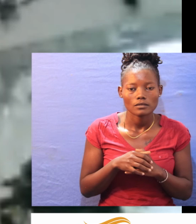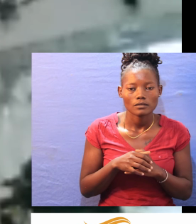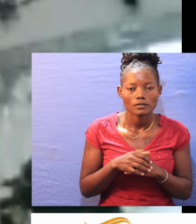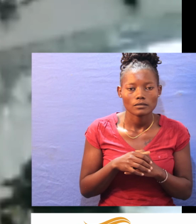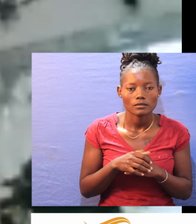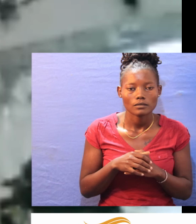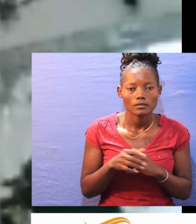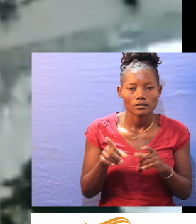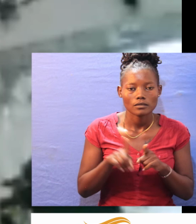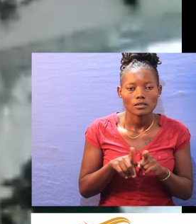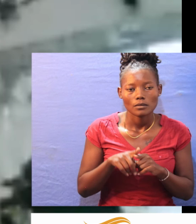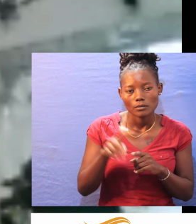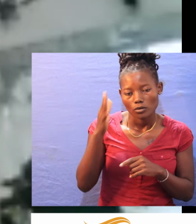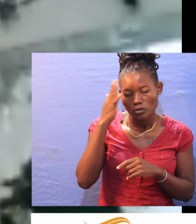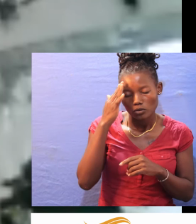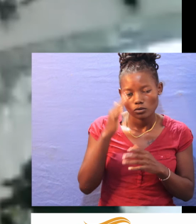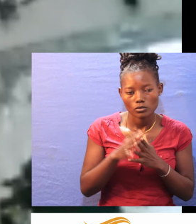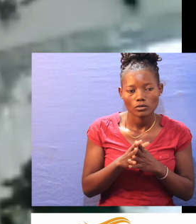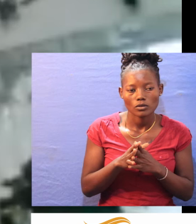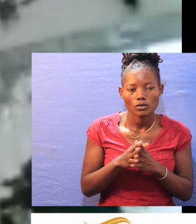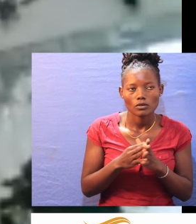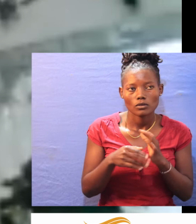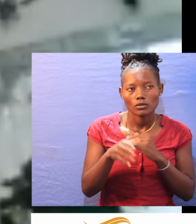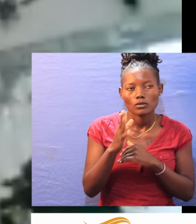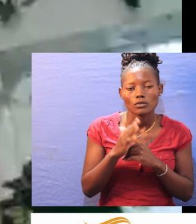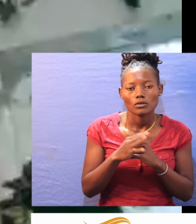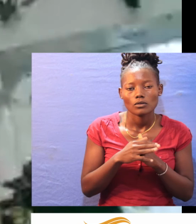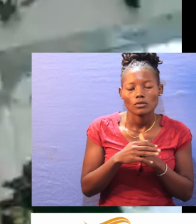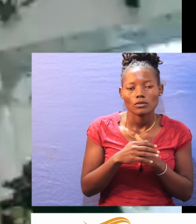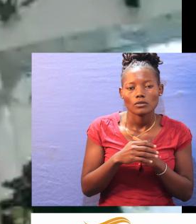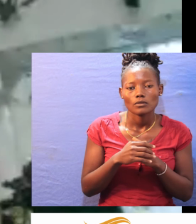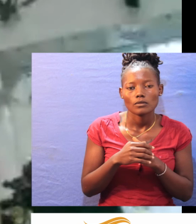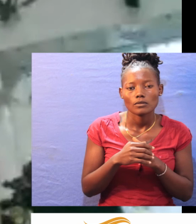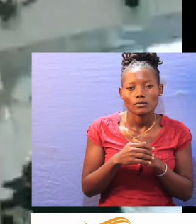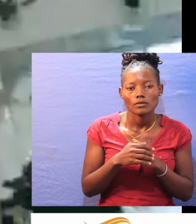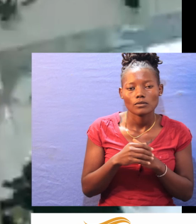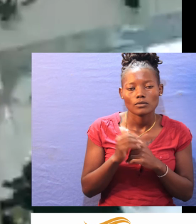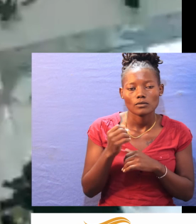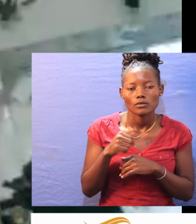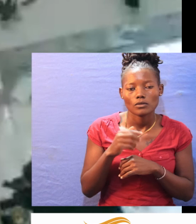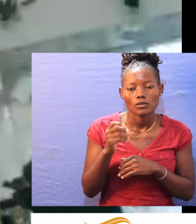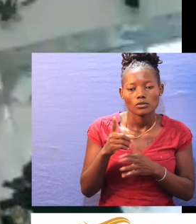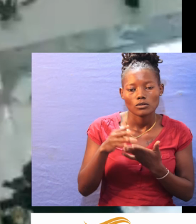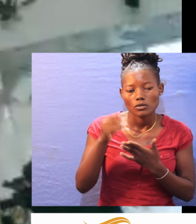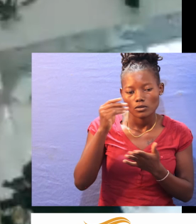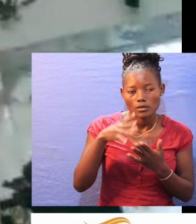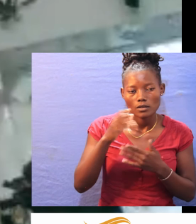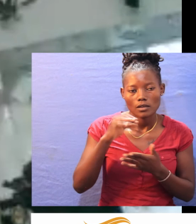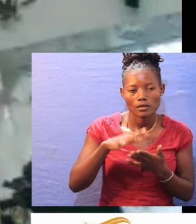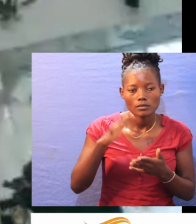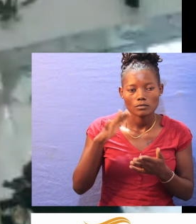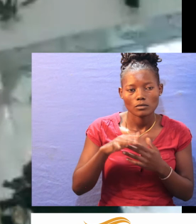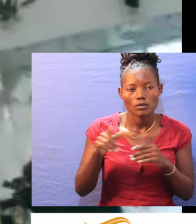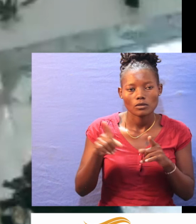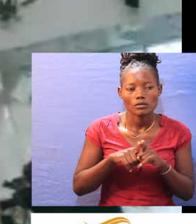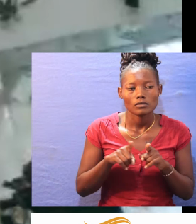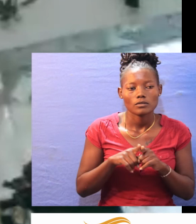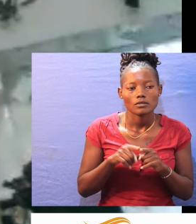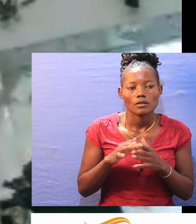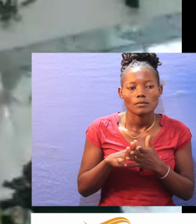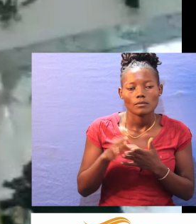but I also, a goal of mine is to learn more. I've like, I guess you could say,